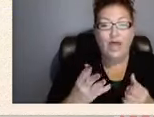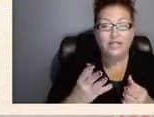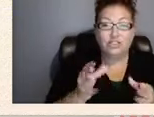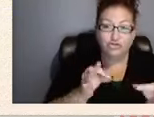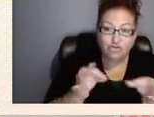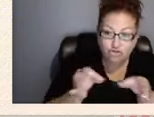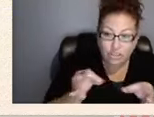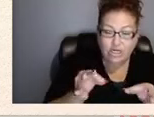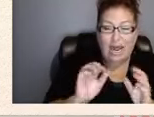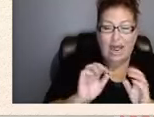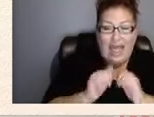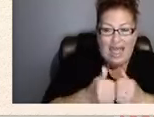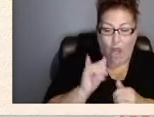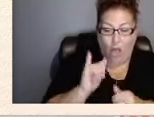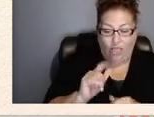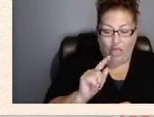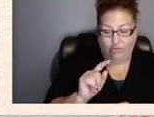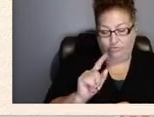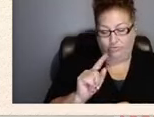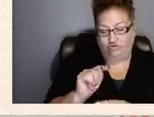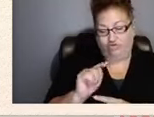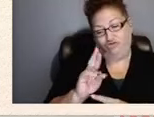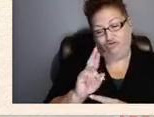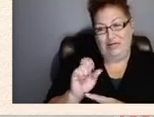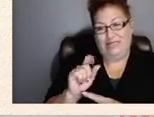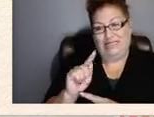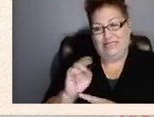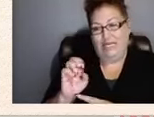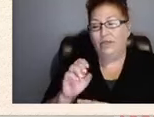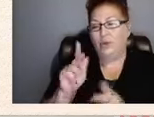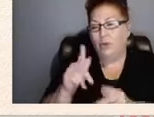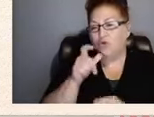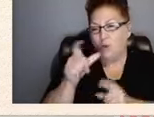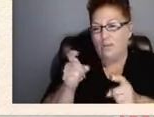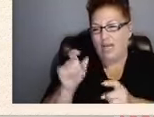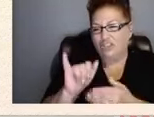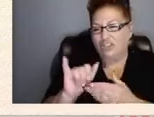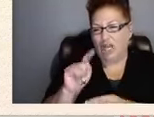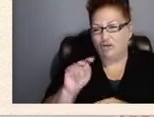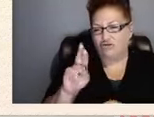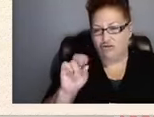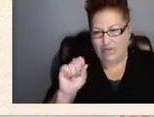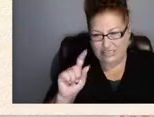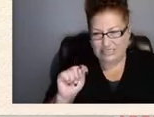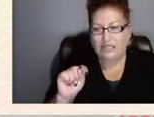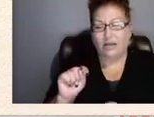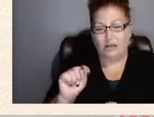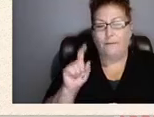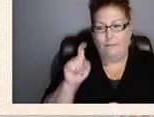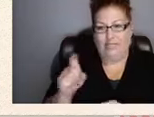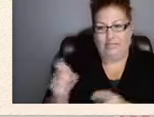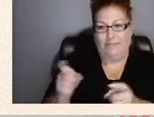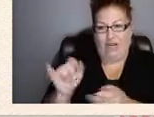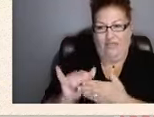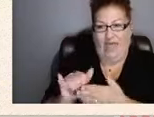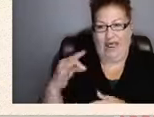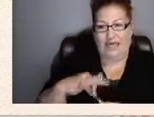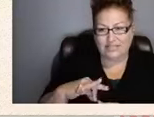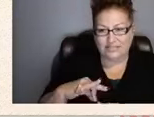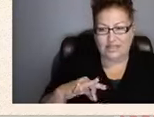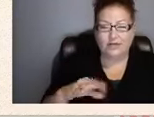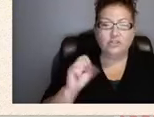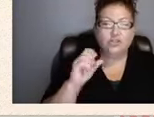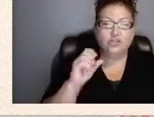the trustee, the person who manages the trust, is to manage the assets of the trust. So the parents can put